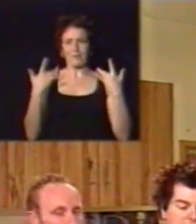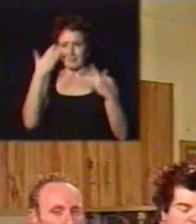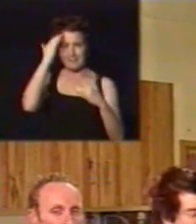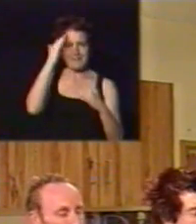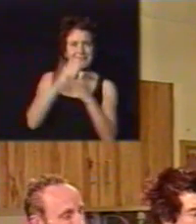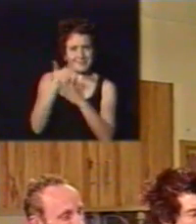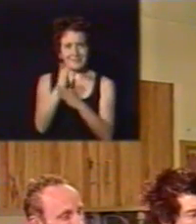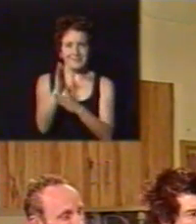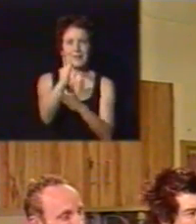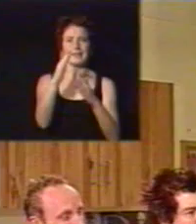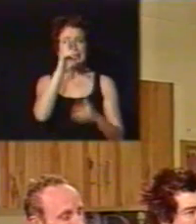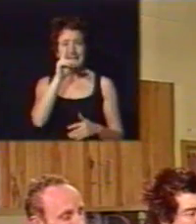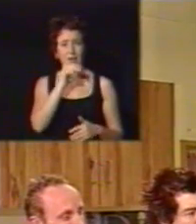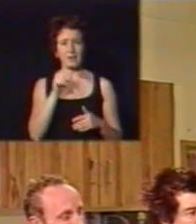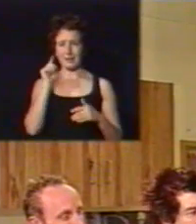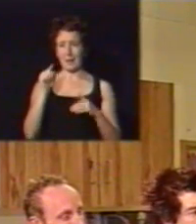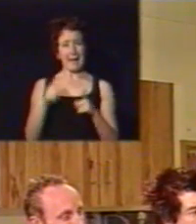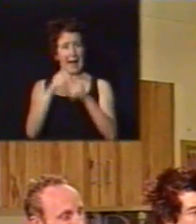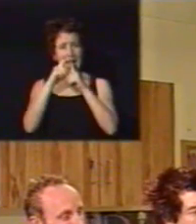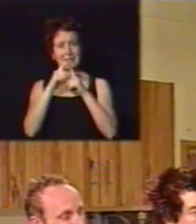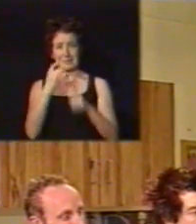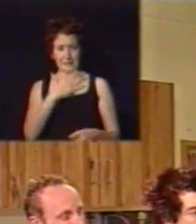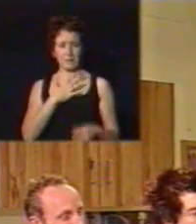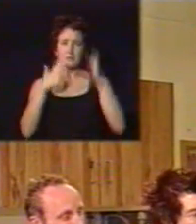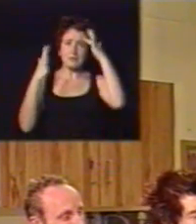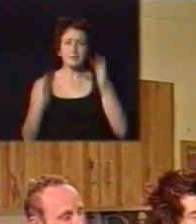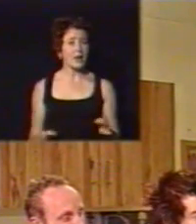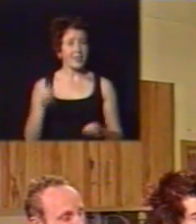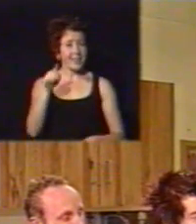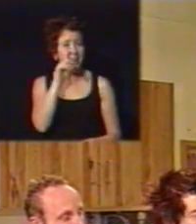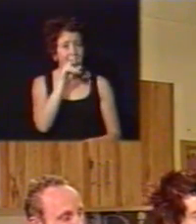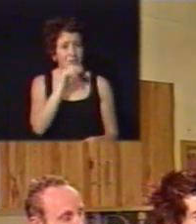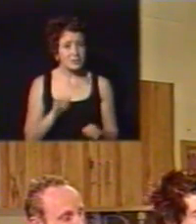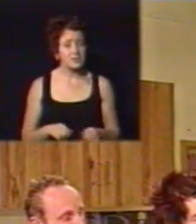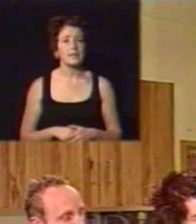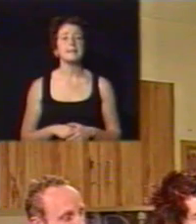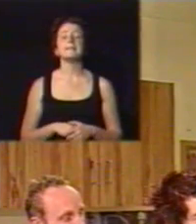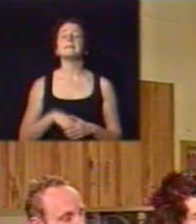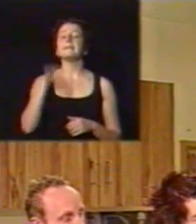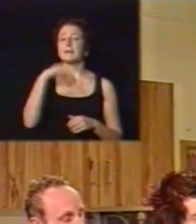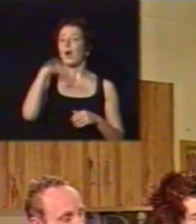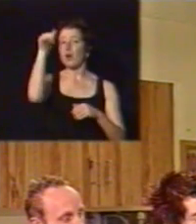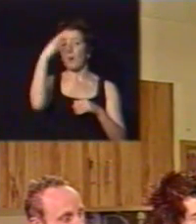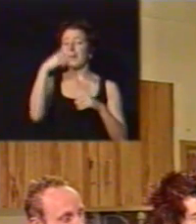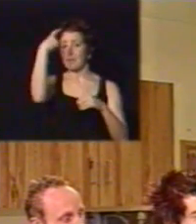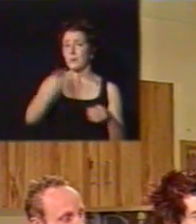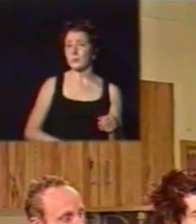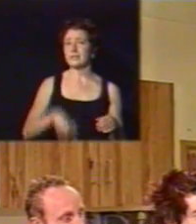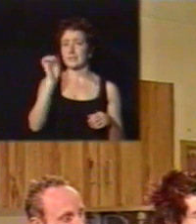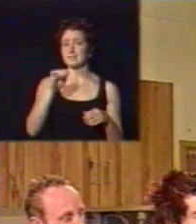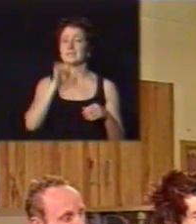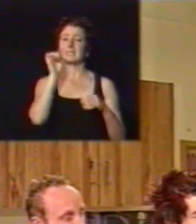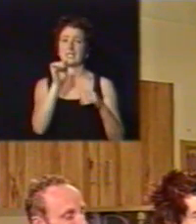them be too big a choice to give them to make at that age too? Speaking as someone who was stuffed up as a child and surgically assigned in the wrong